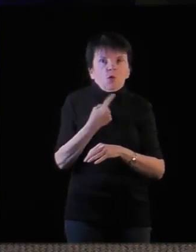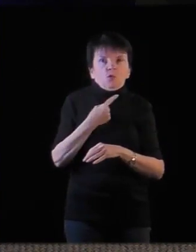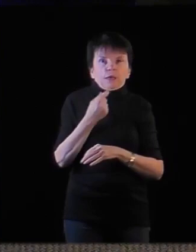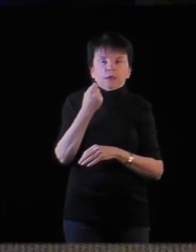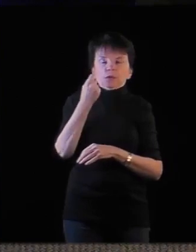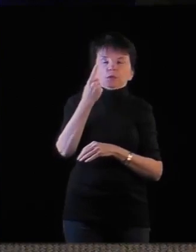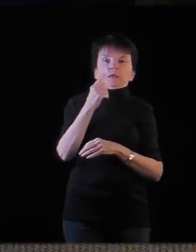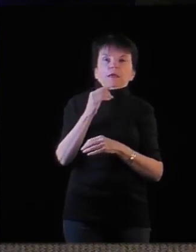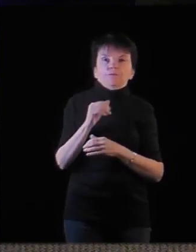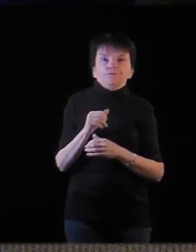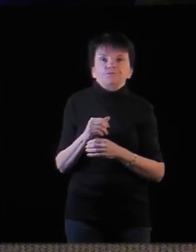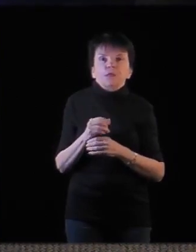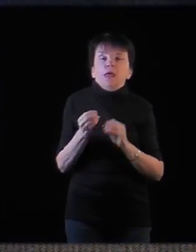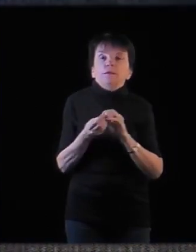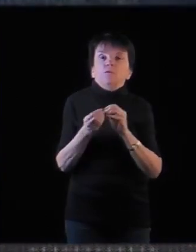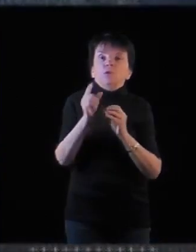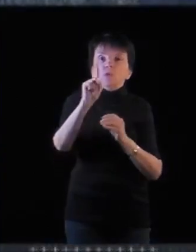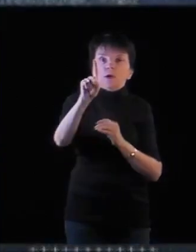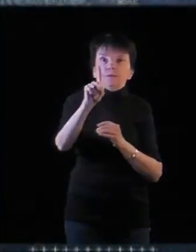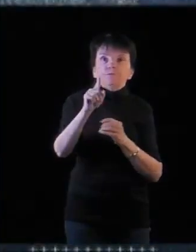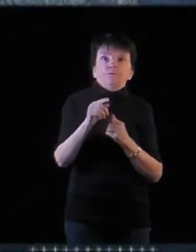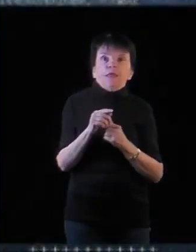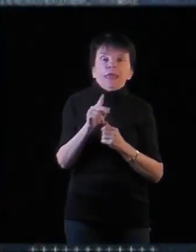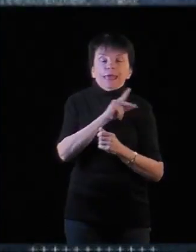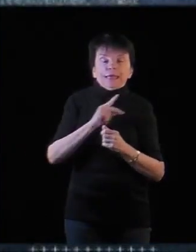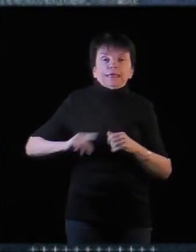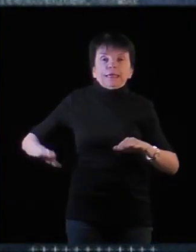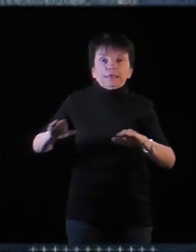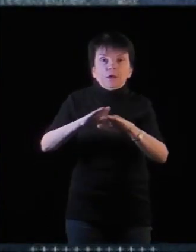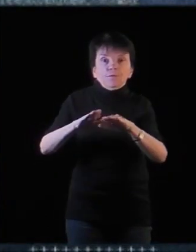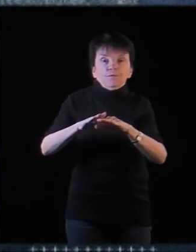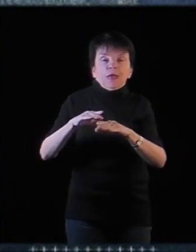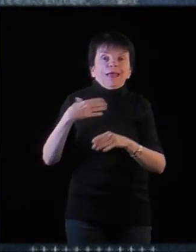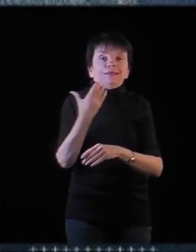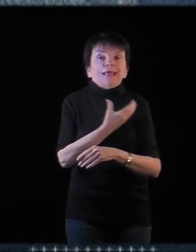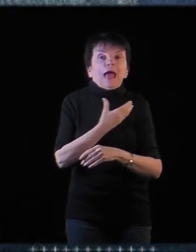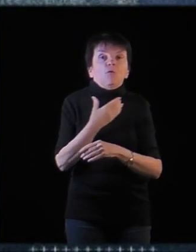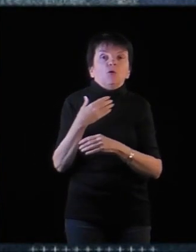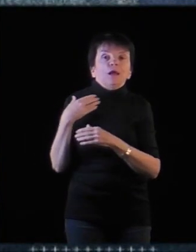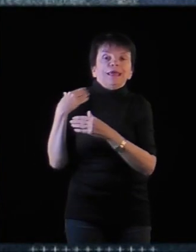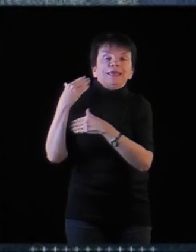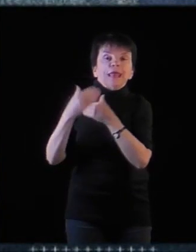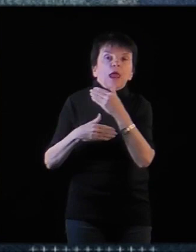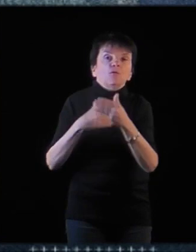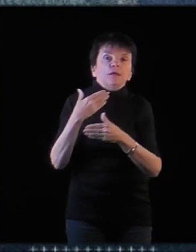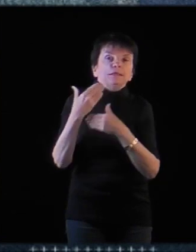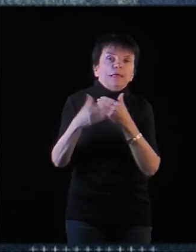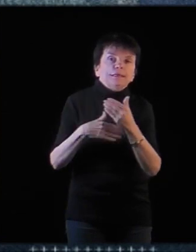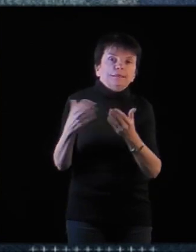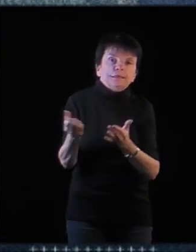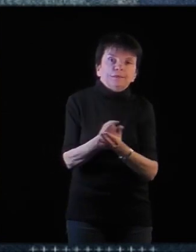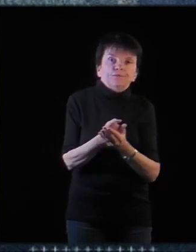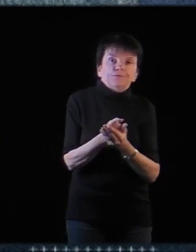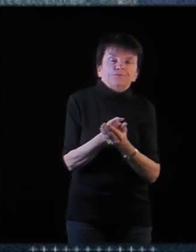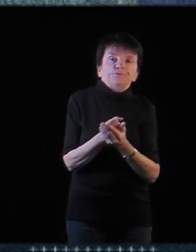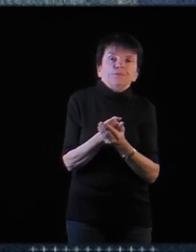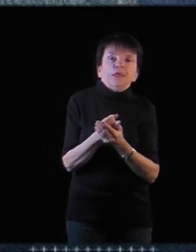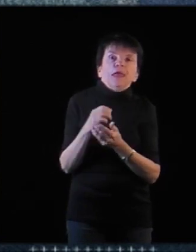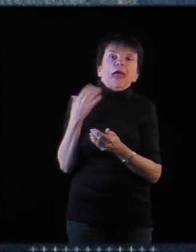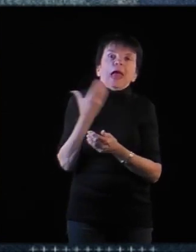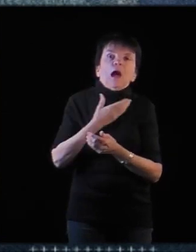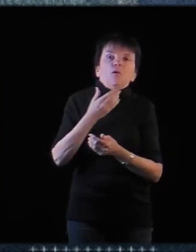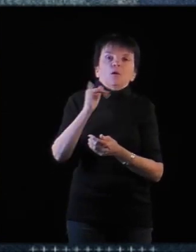Number one is that the kingdom is our inheritance. The kingdom is